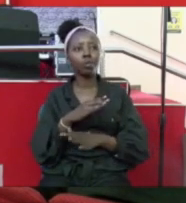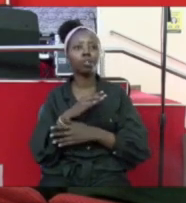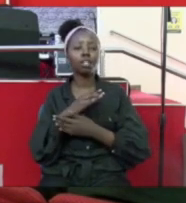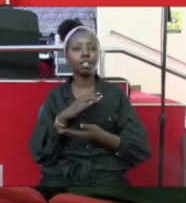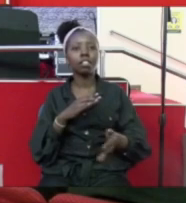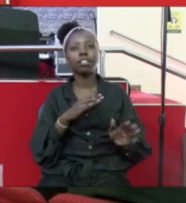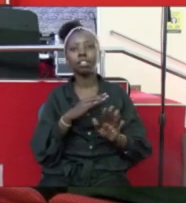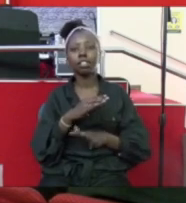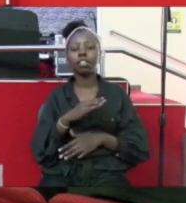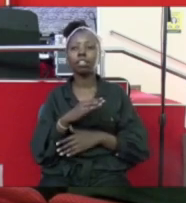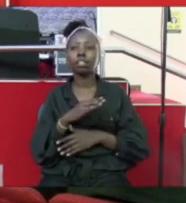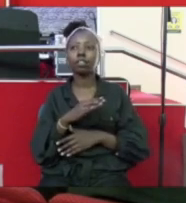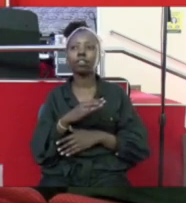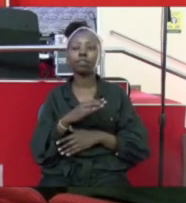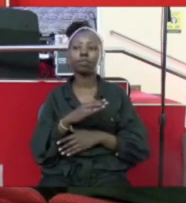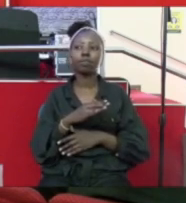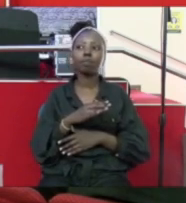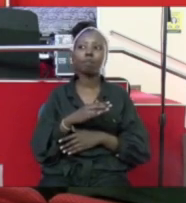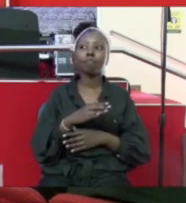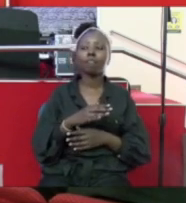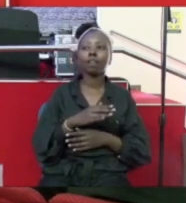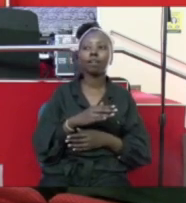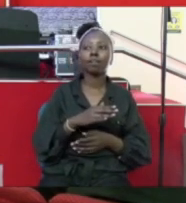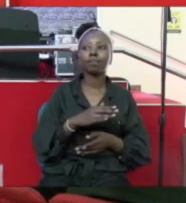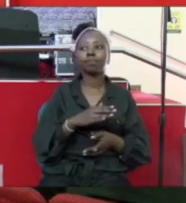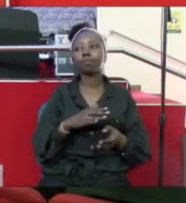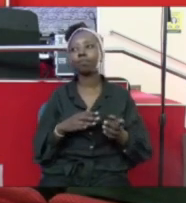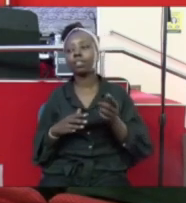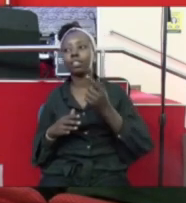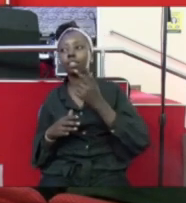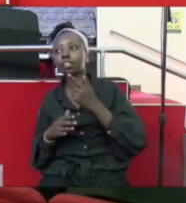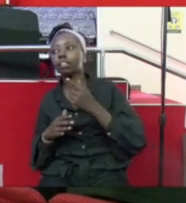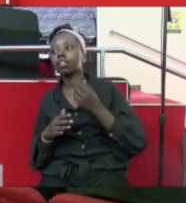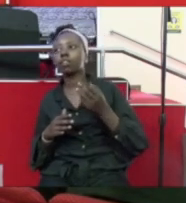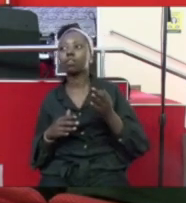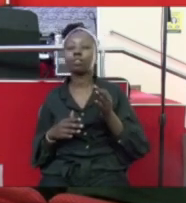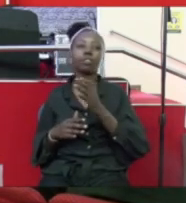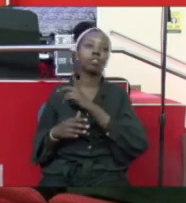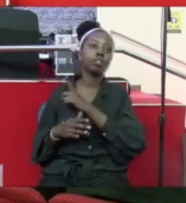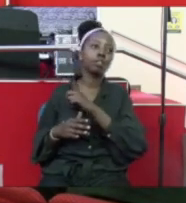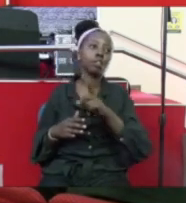have tested of the